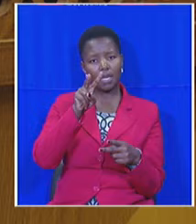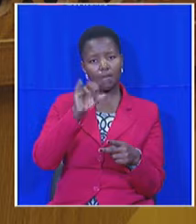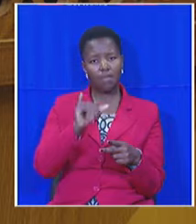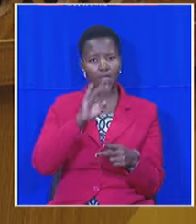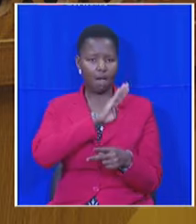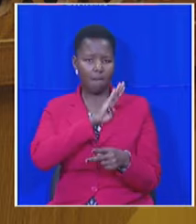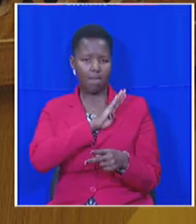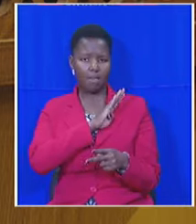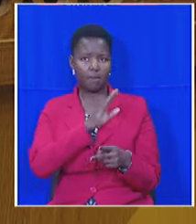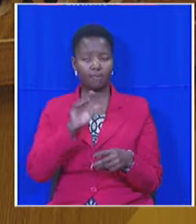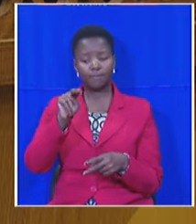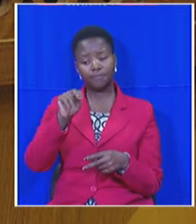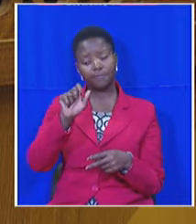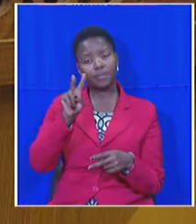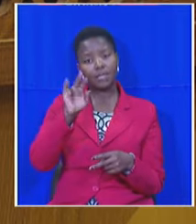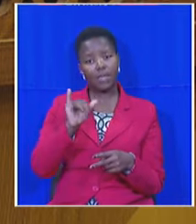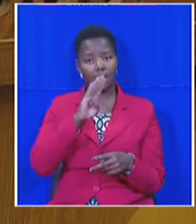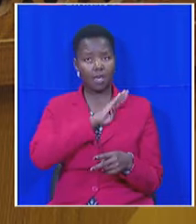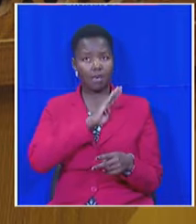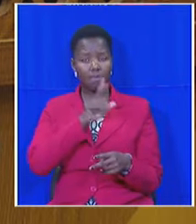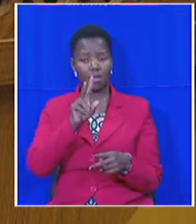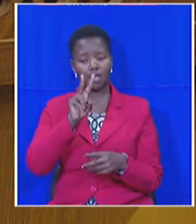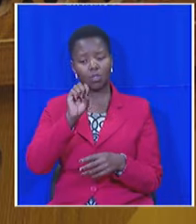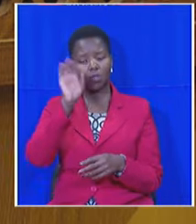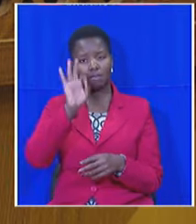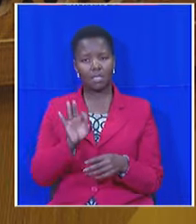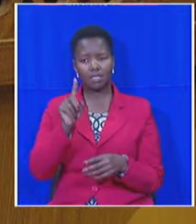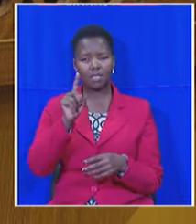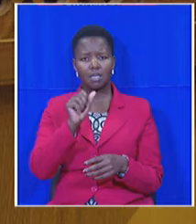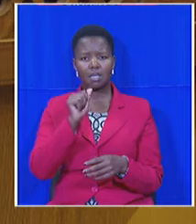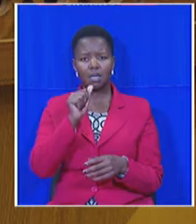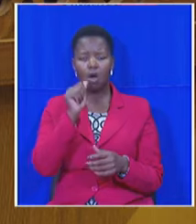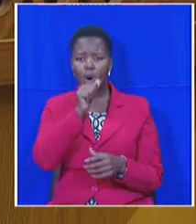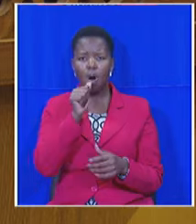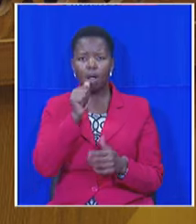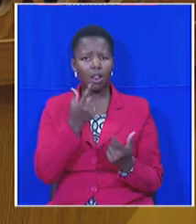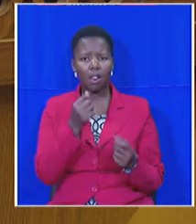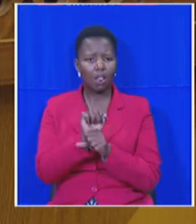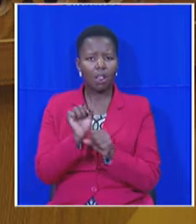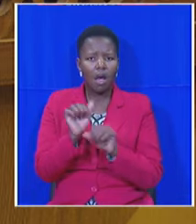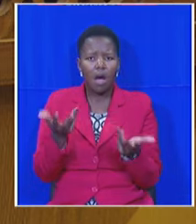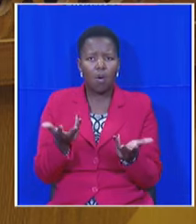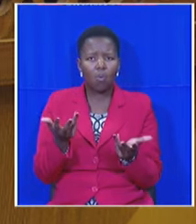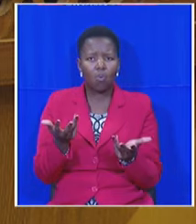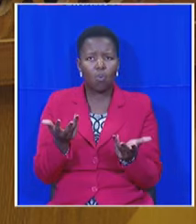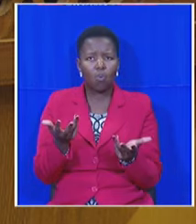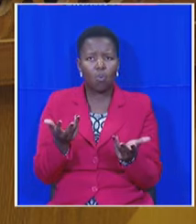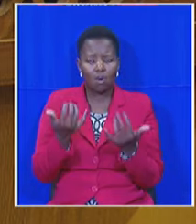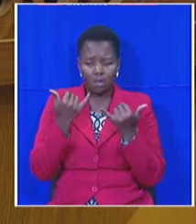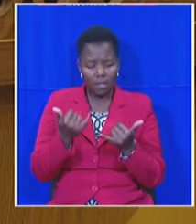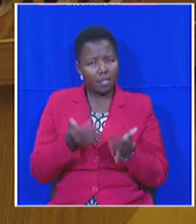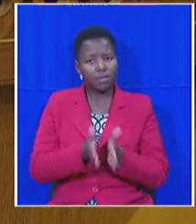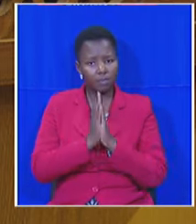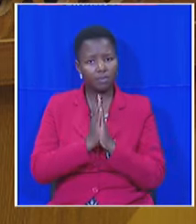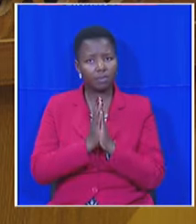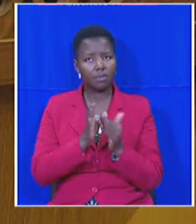Now the Navy has got 20% of its operating oil. How can it possibly operate with that? So I would implore